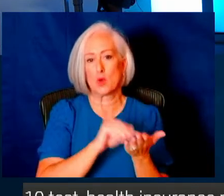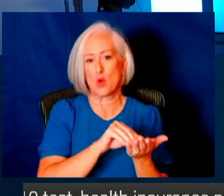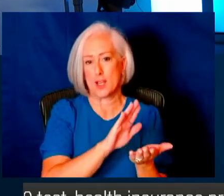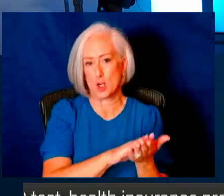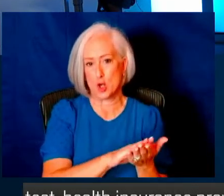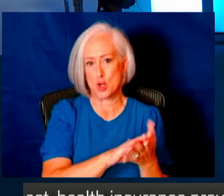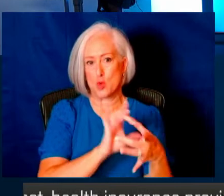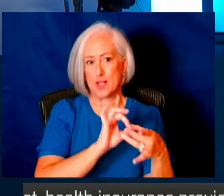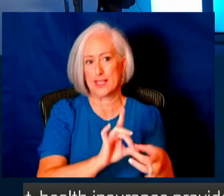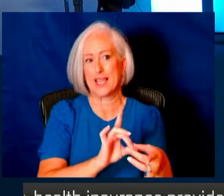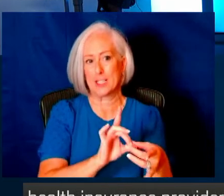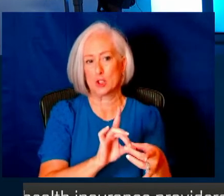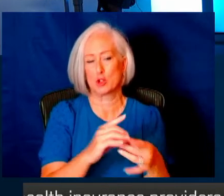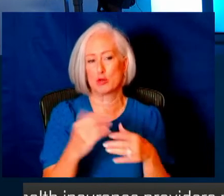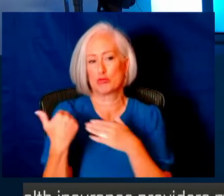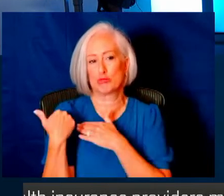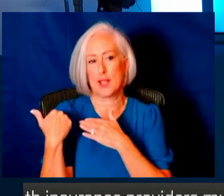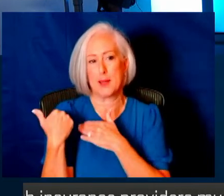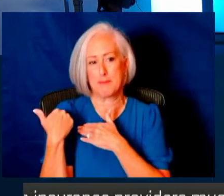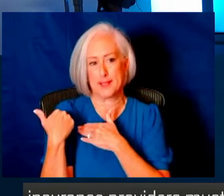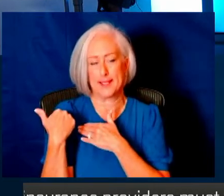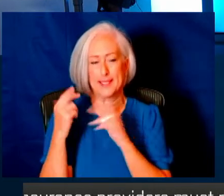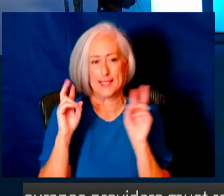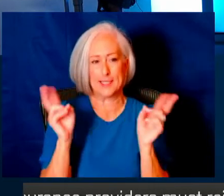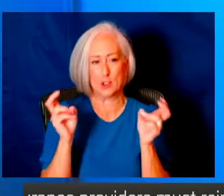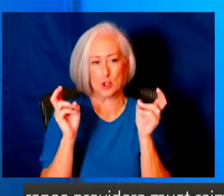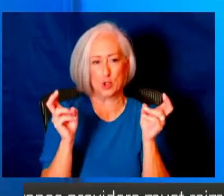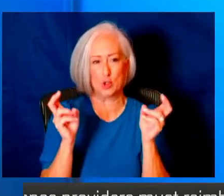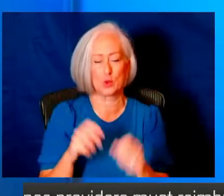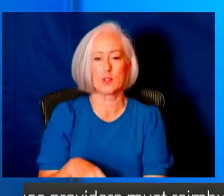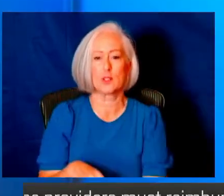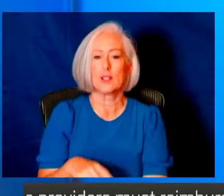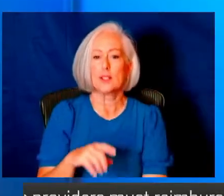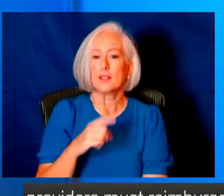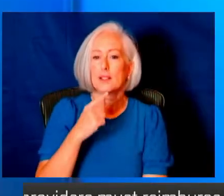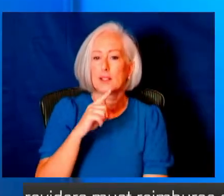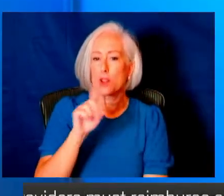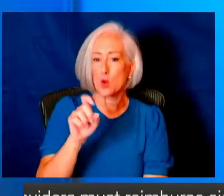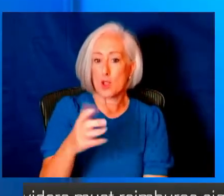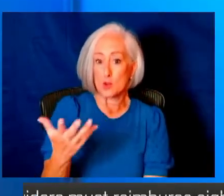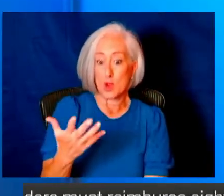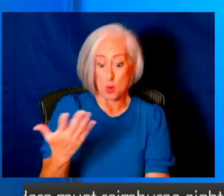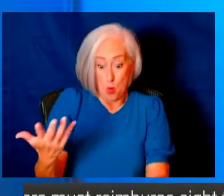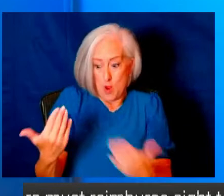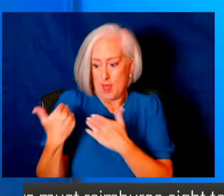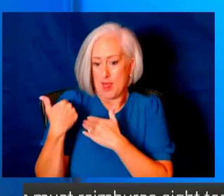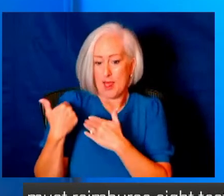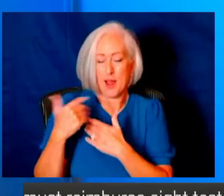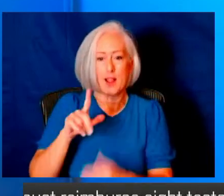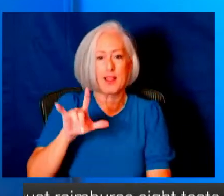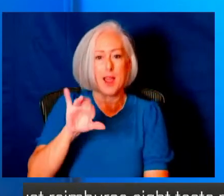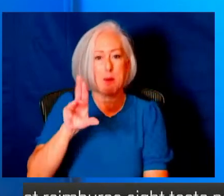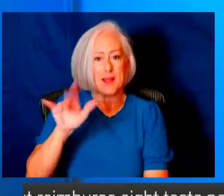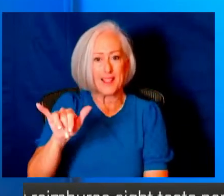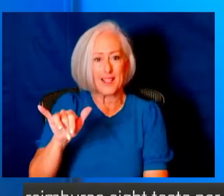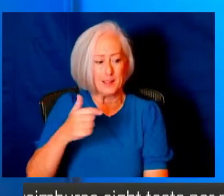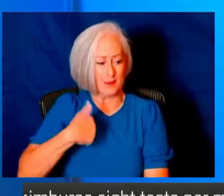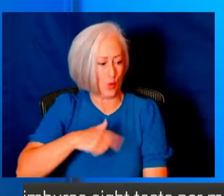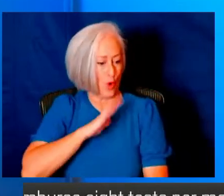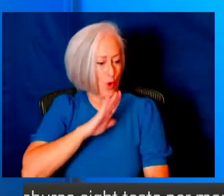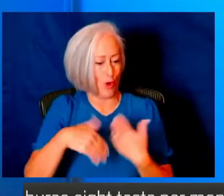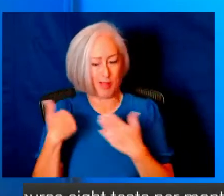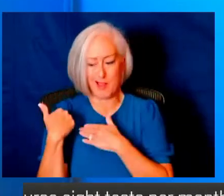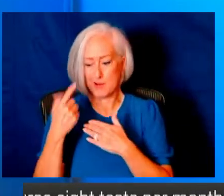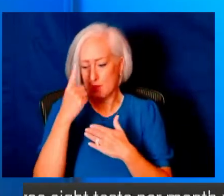Well, I would say, I think the realest answer would be, what's the liability? I mean, we're all liable for something. We can